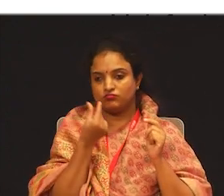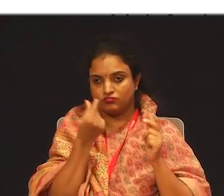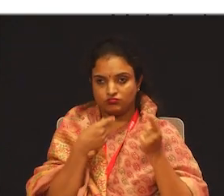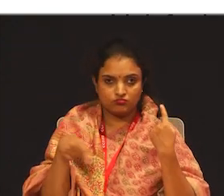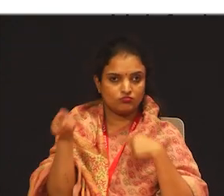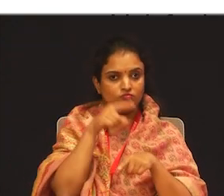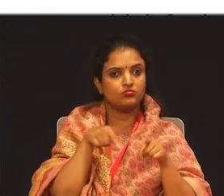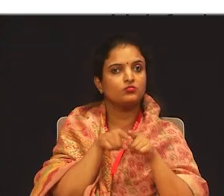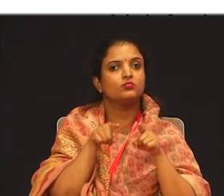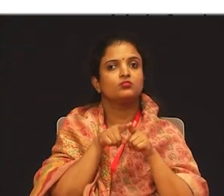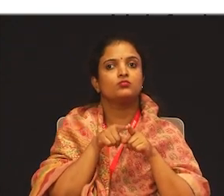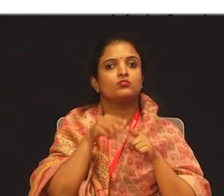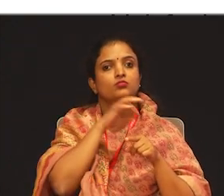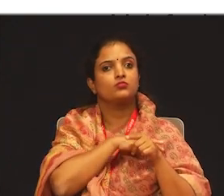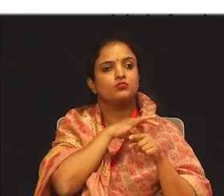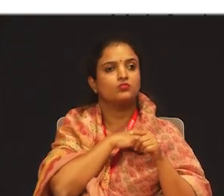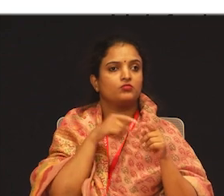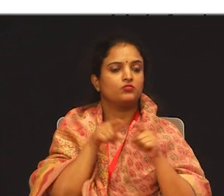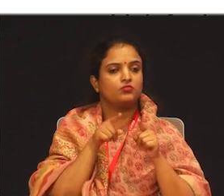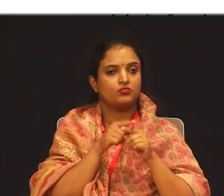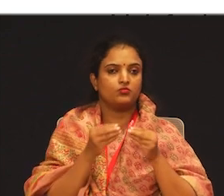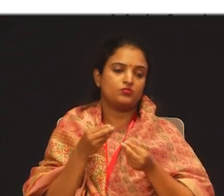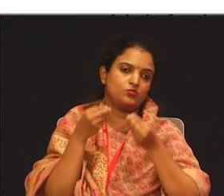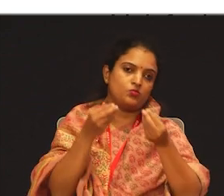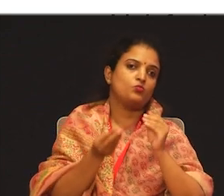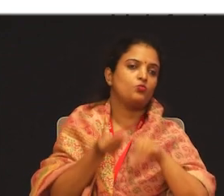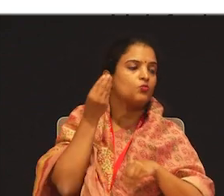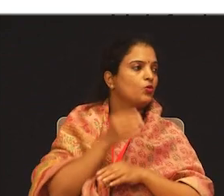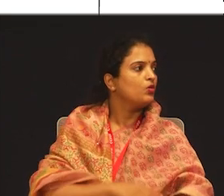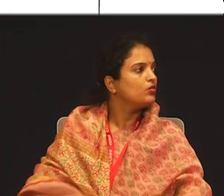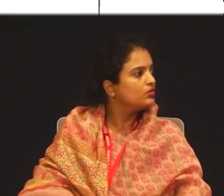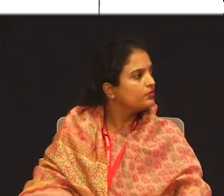are listed, and there you can find all these links and much more.